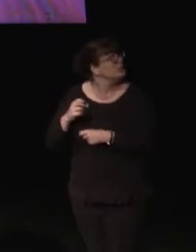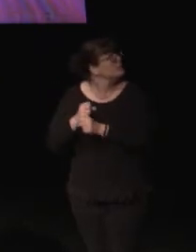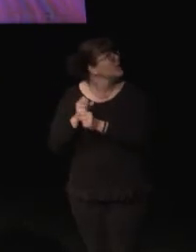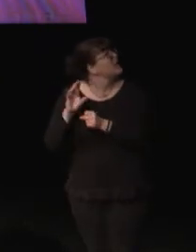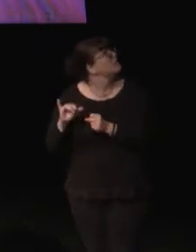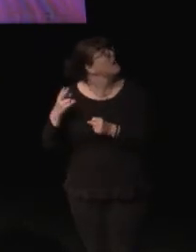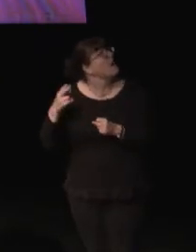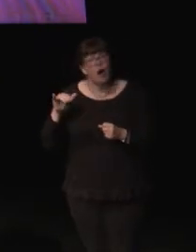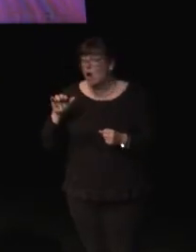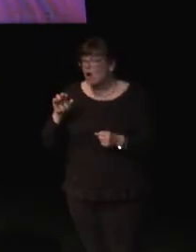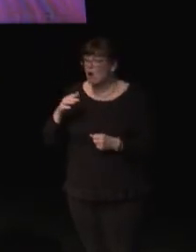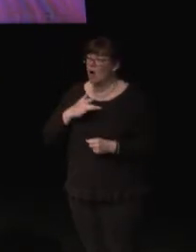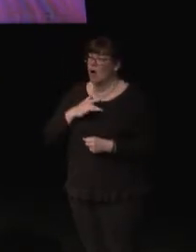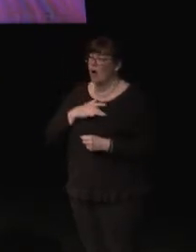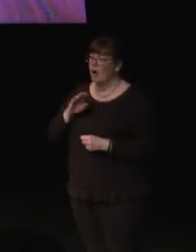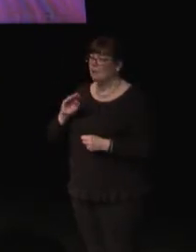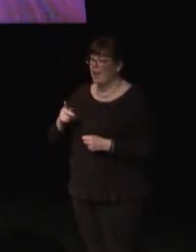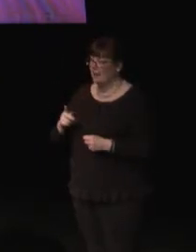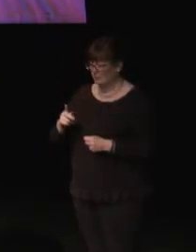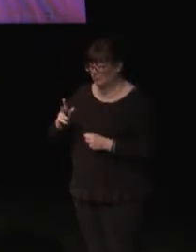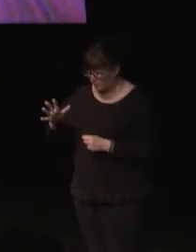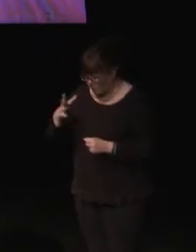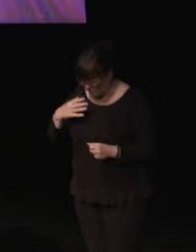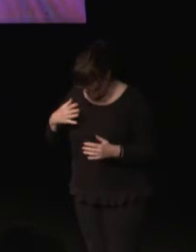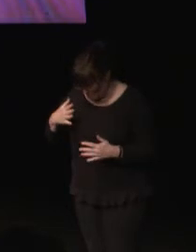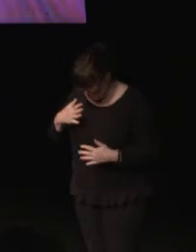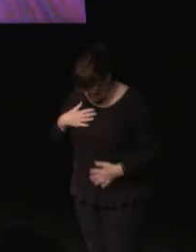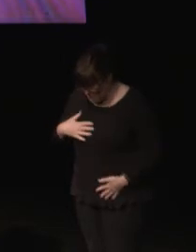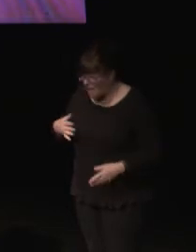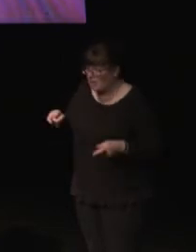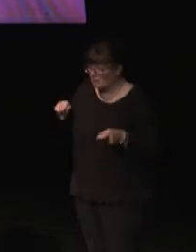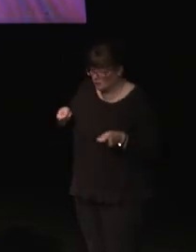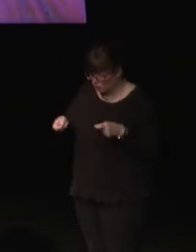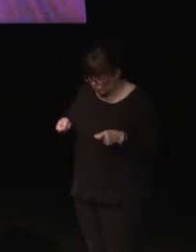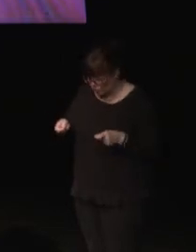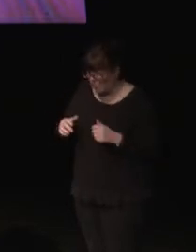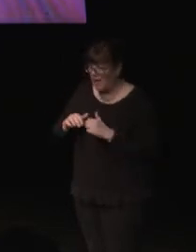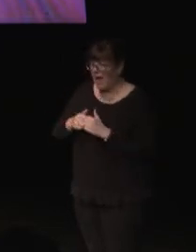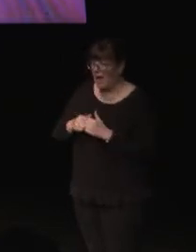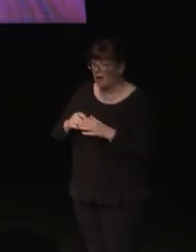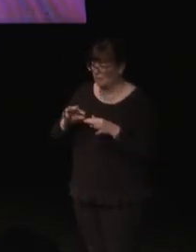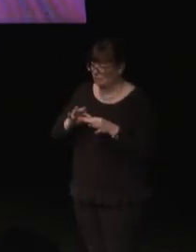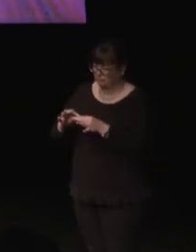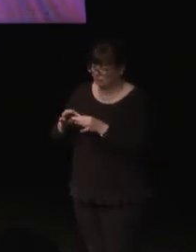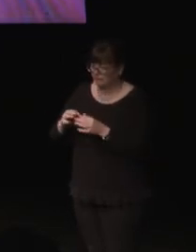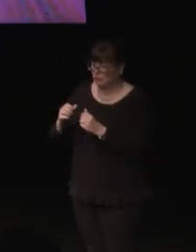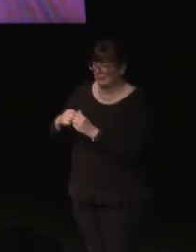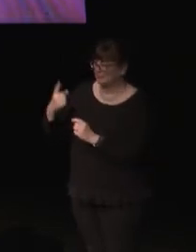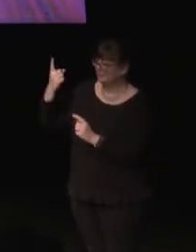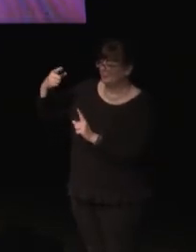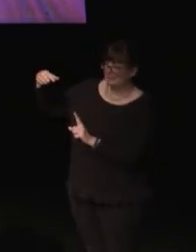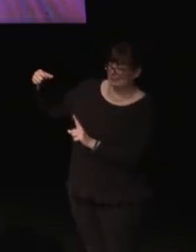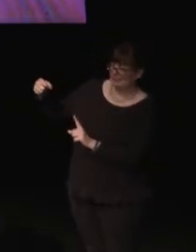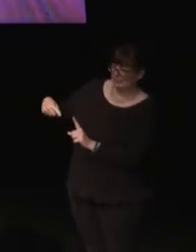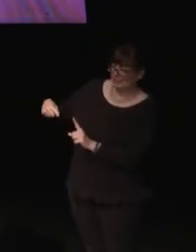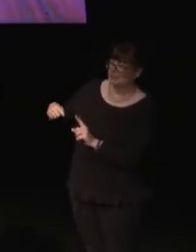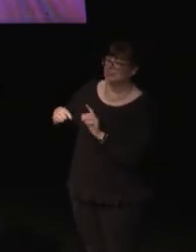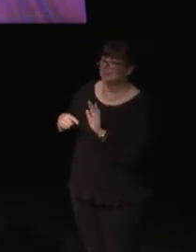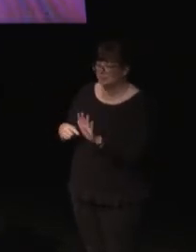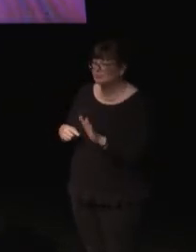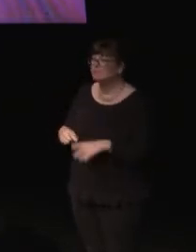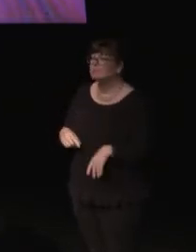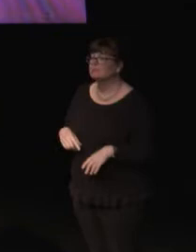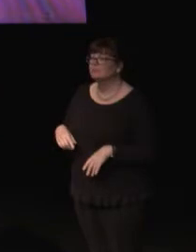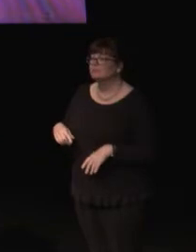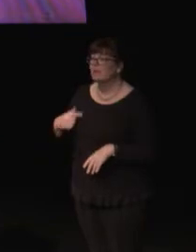kind of takes your control of your body and how it interacts with a stimulus. And so if I can do a thing called